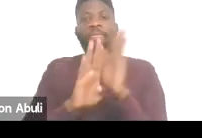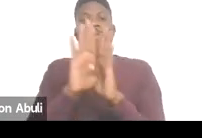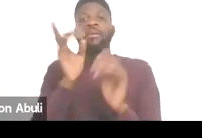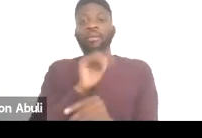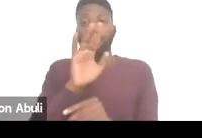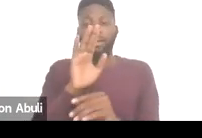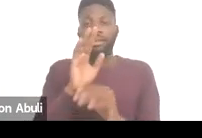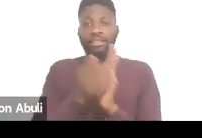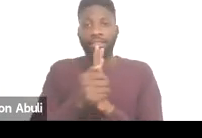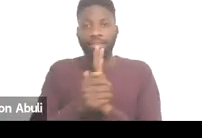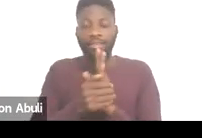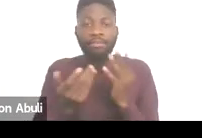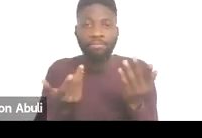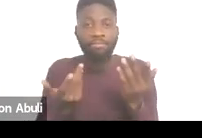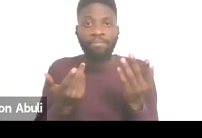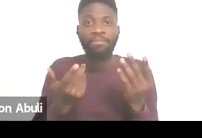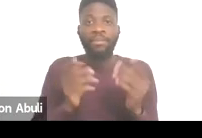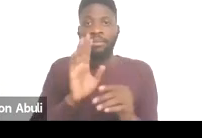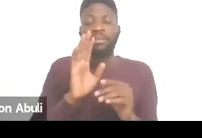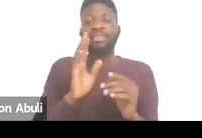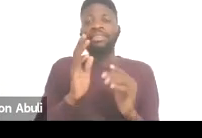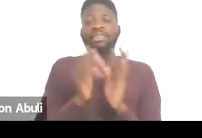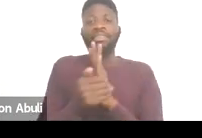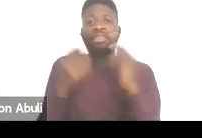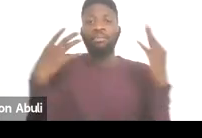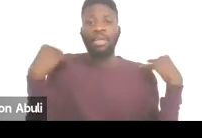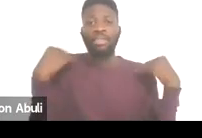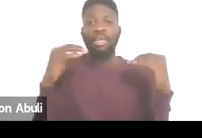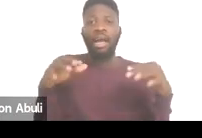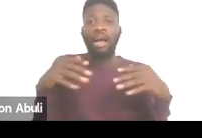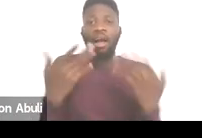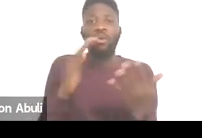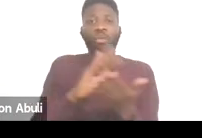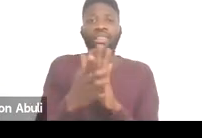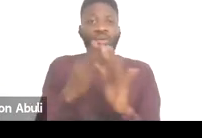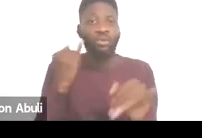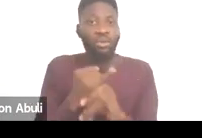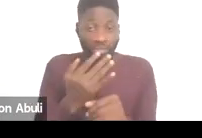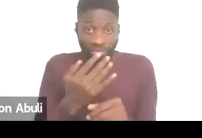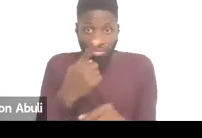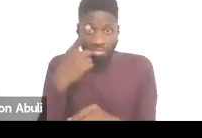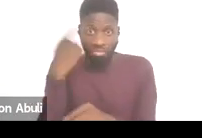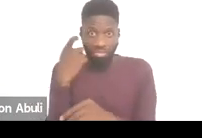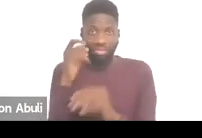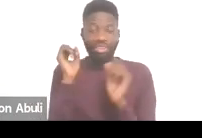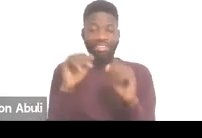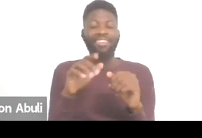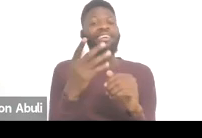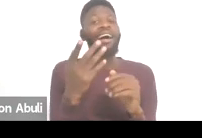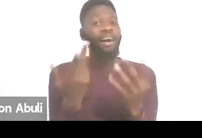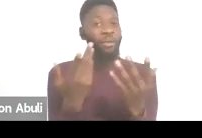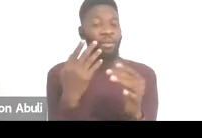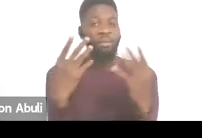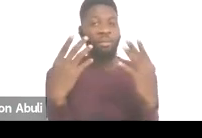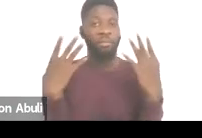skills? How do you practice your skills without a job? You may want to ask. You practice your skills